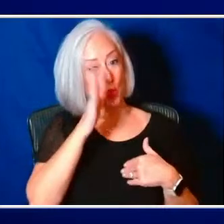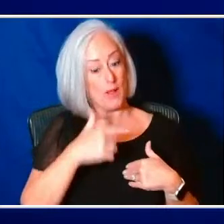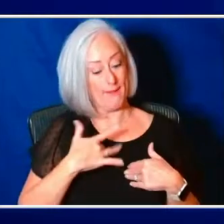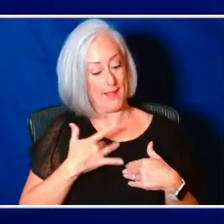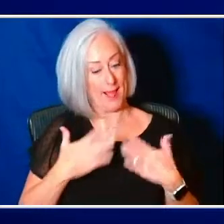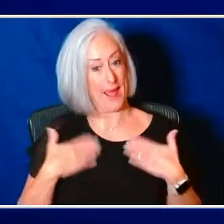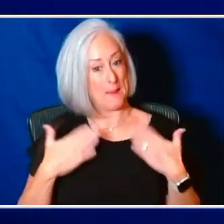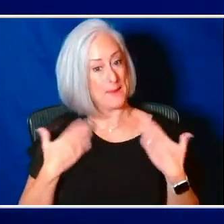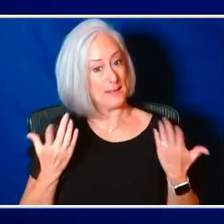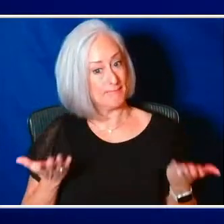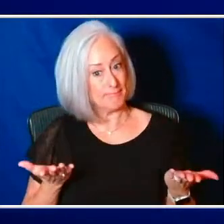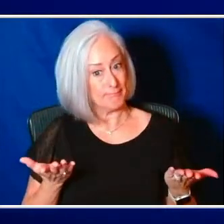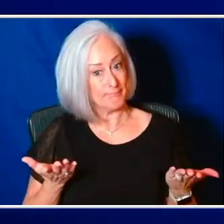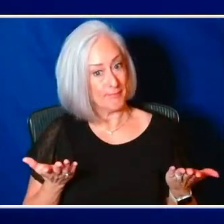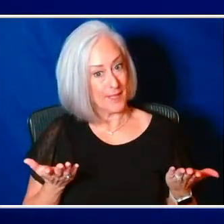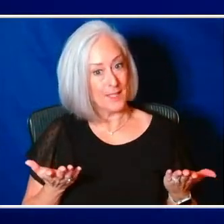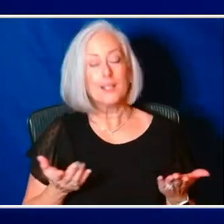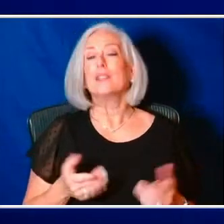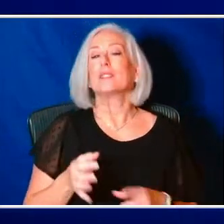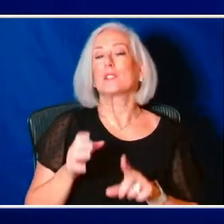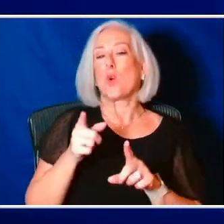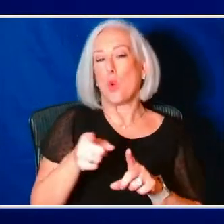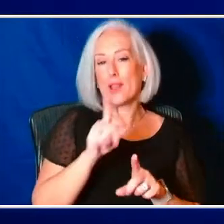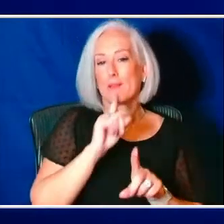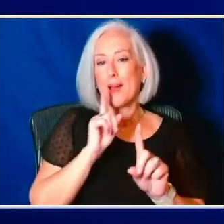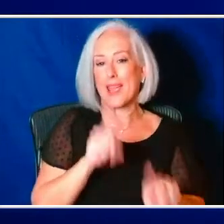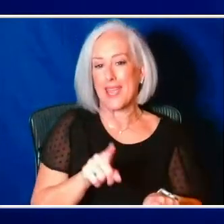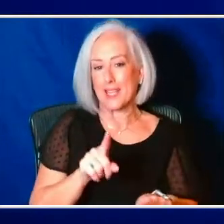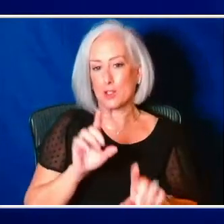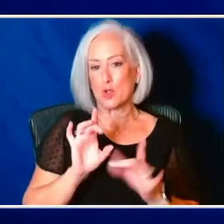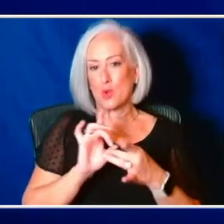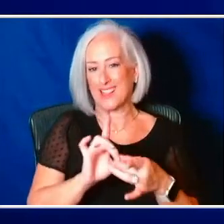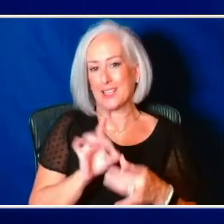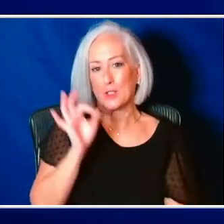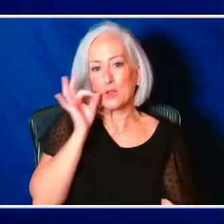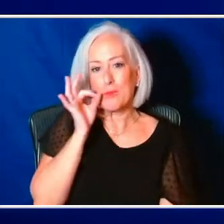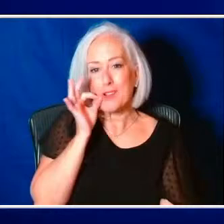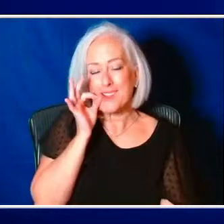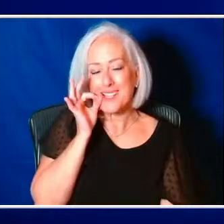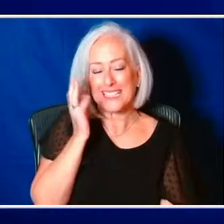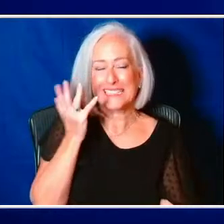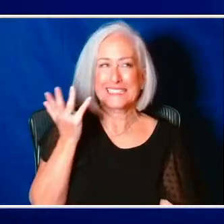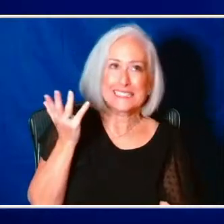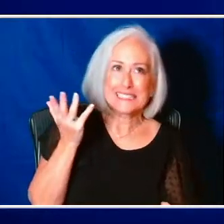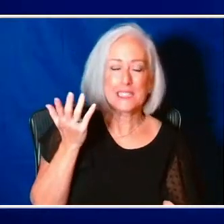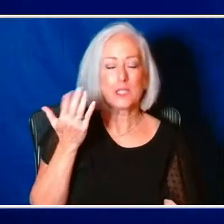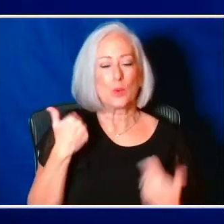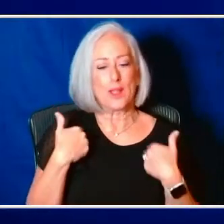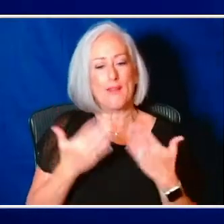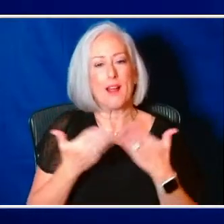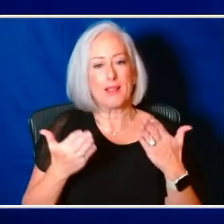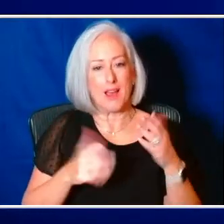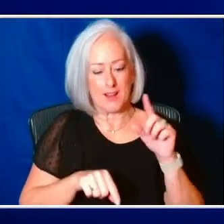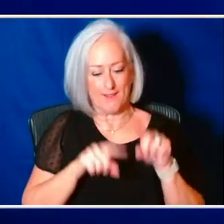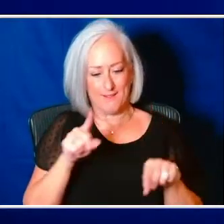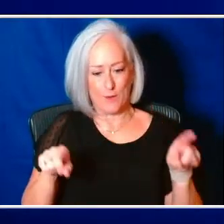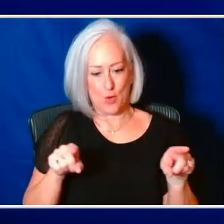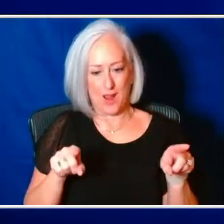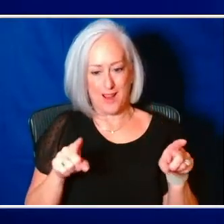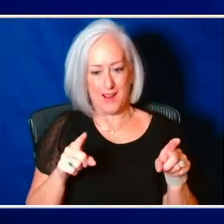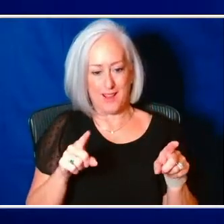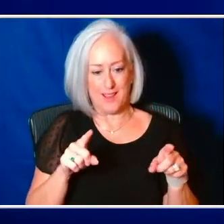there's a whole lot of variables in there that make it hard to say exactly. In general, marijuana smokers don't smoke as